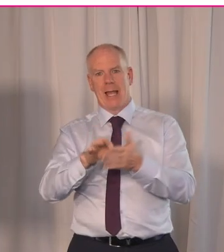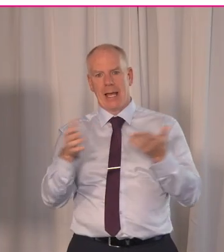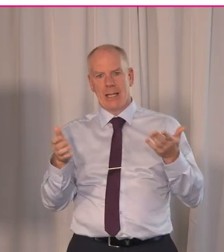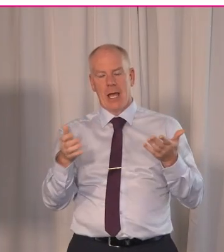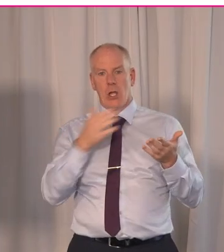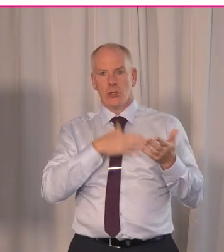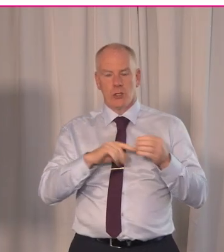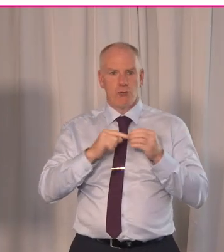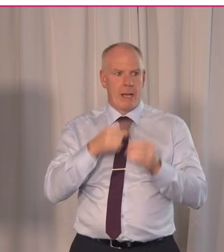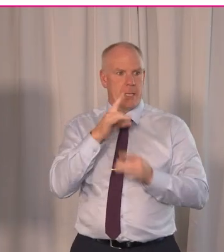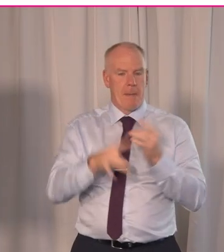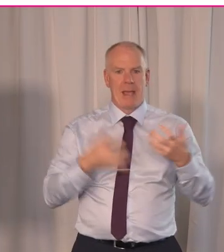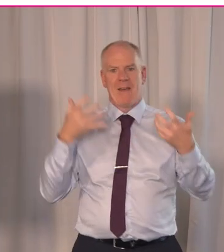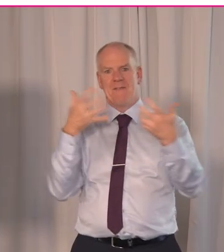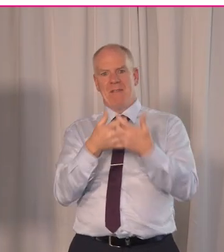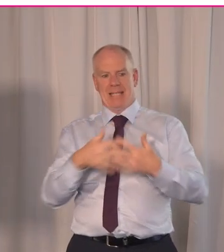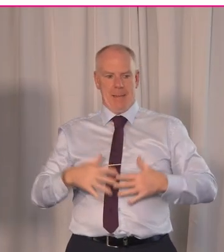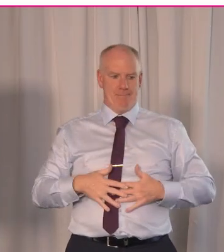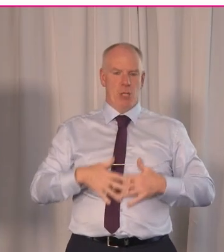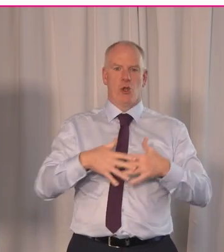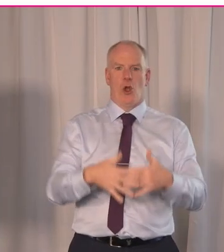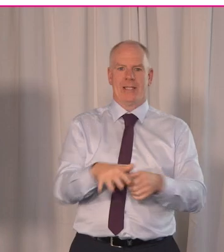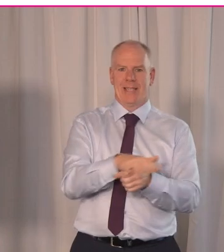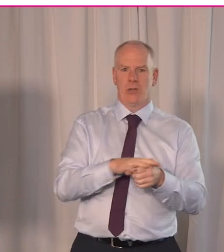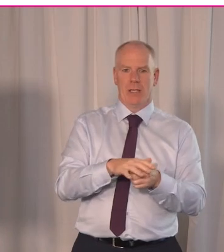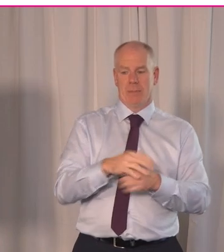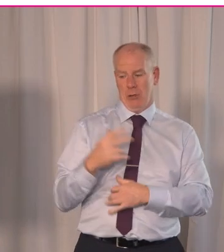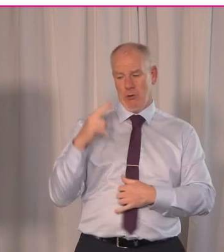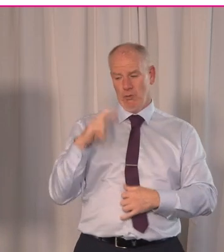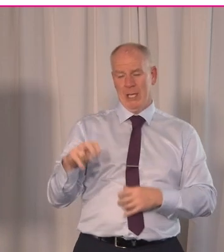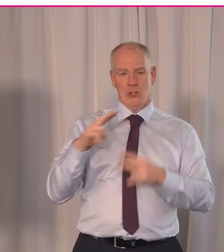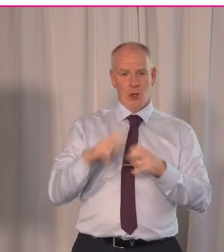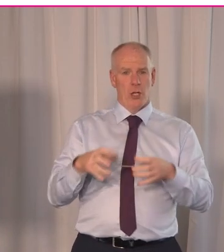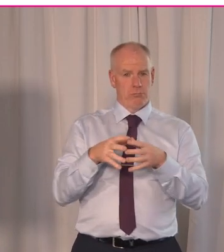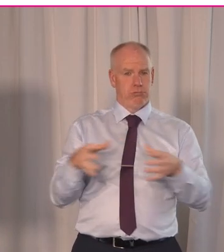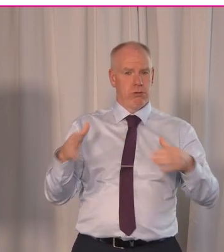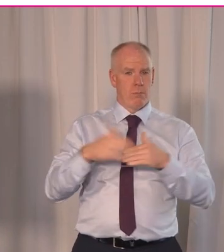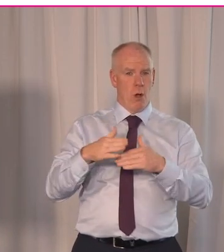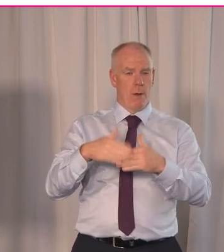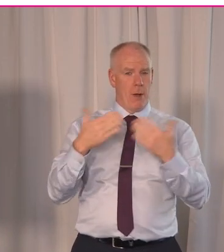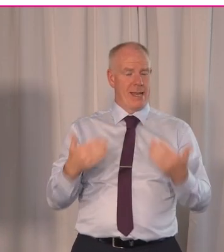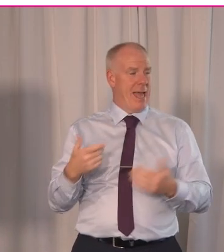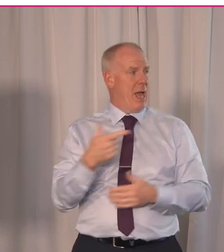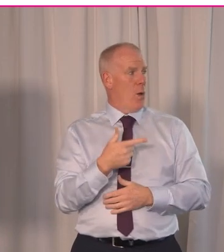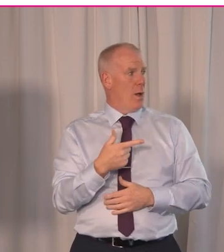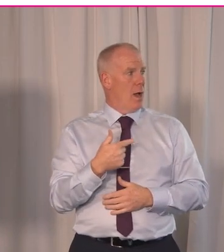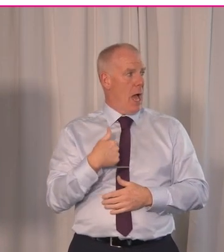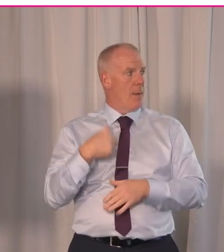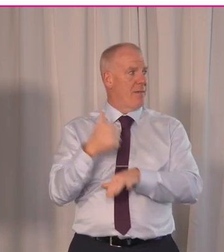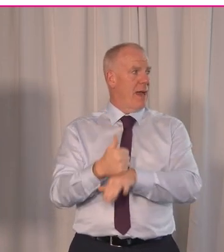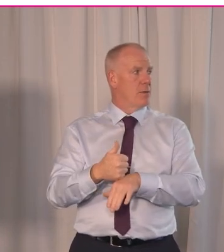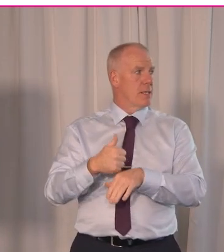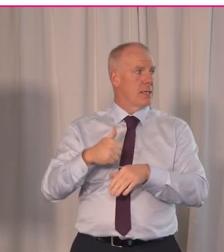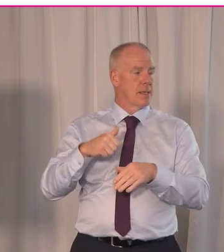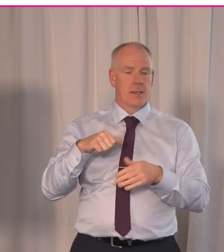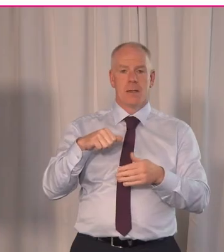try and make it fit for maternity. But research is growing in this area. So I'm one of the founding members of the